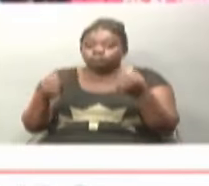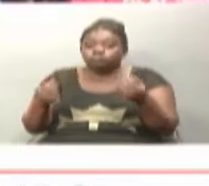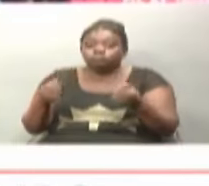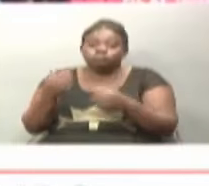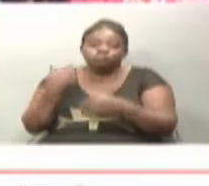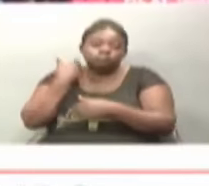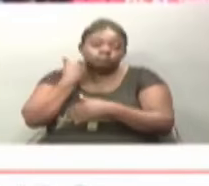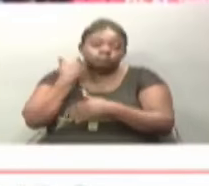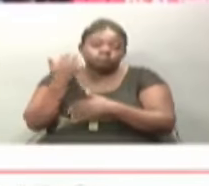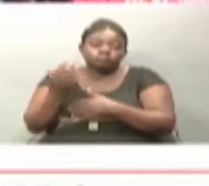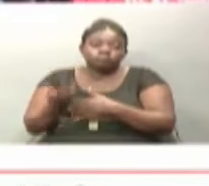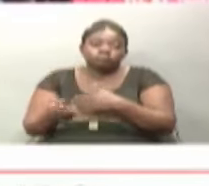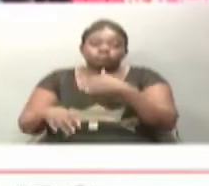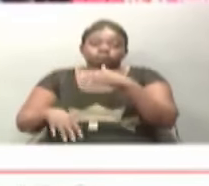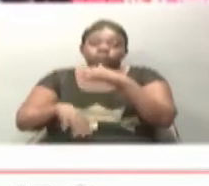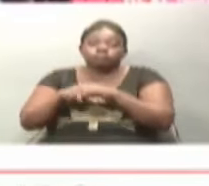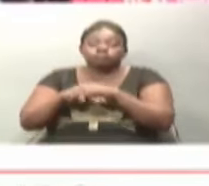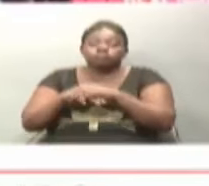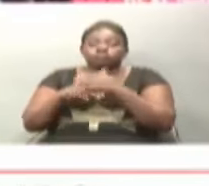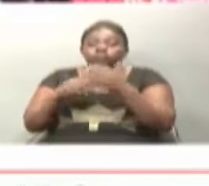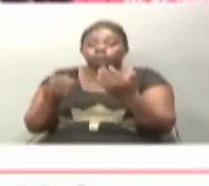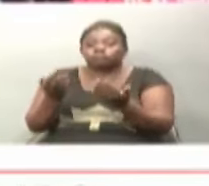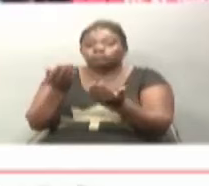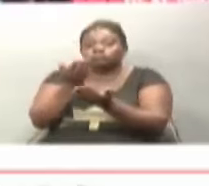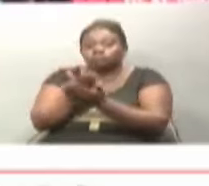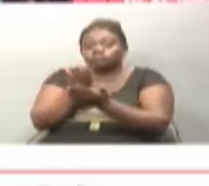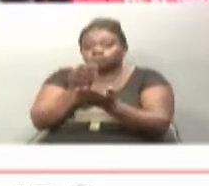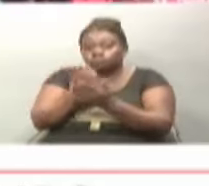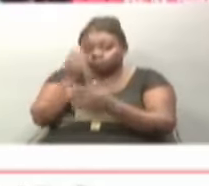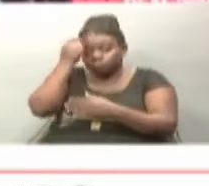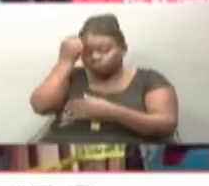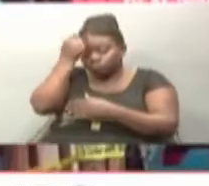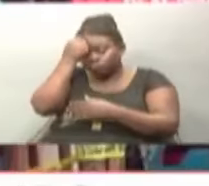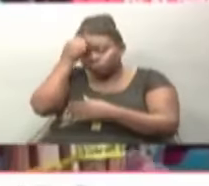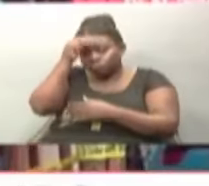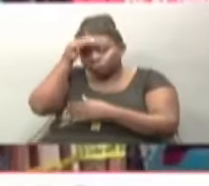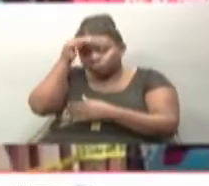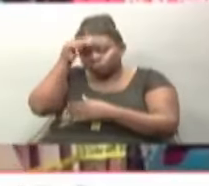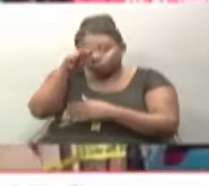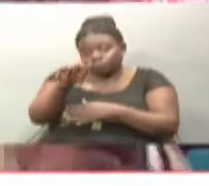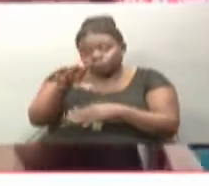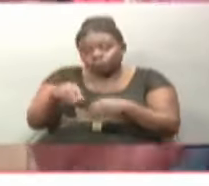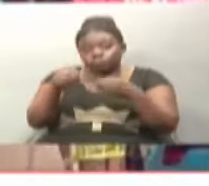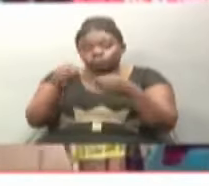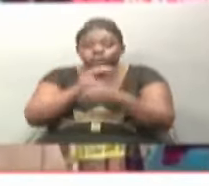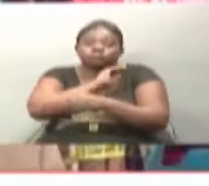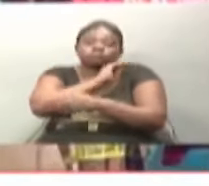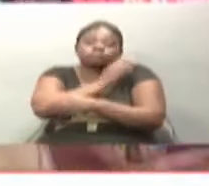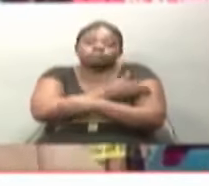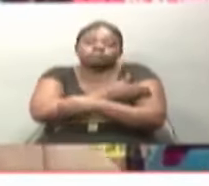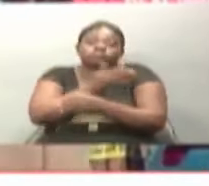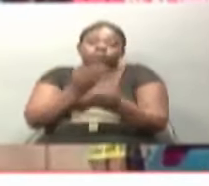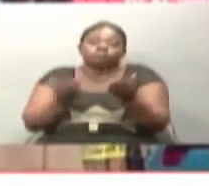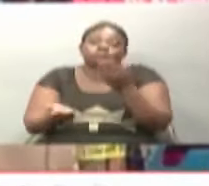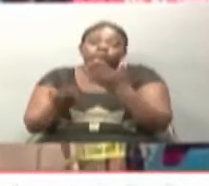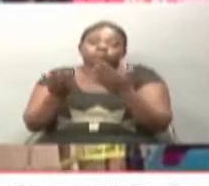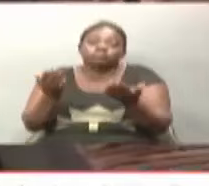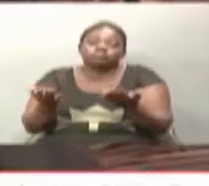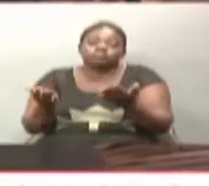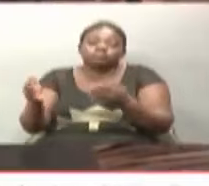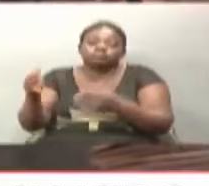singa abadde omuntu esimala. Tulikusaba gavumenti nti buli poliisi zino zongereko amagye. Batukwa abapoliisi batono yongereko